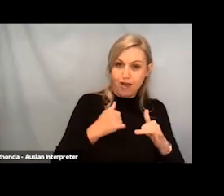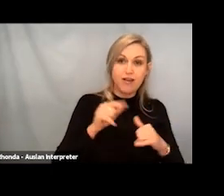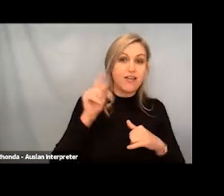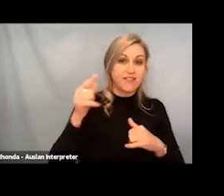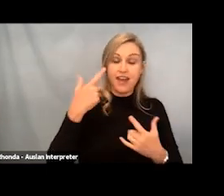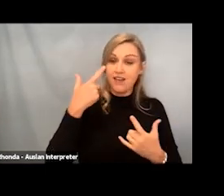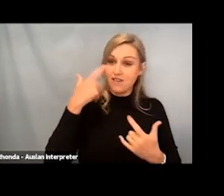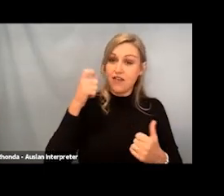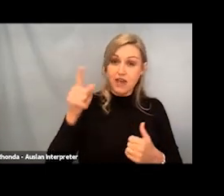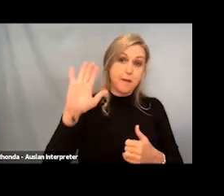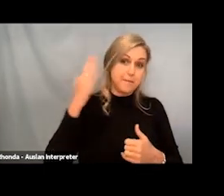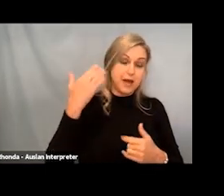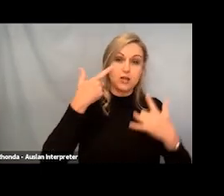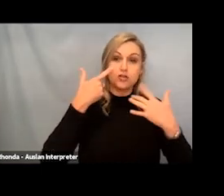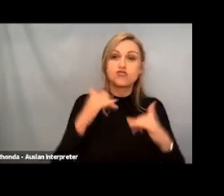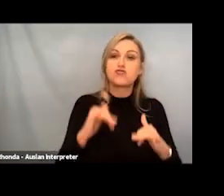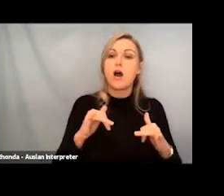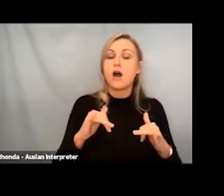they've been trialing